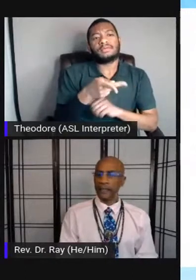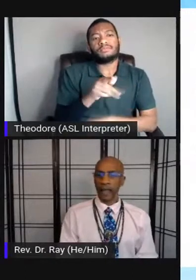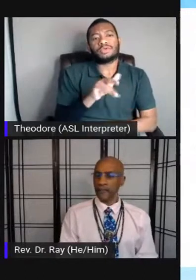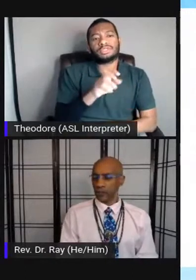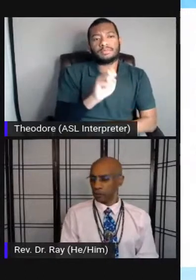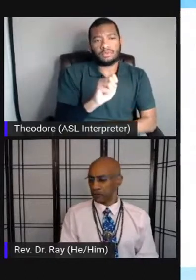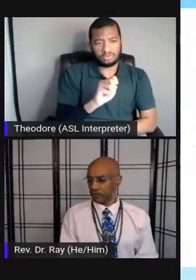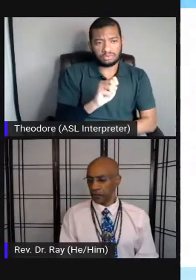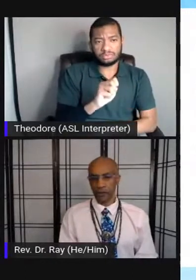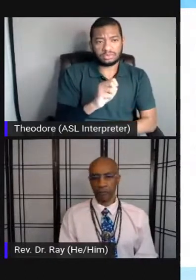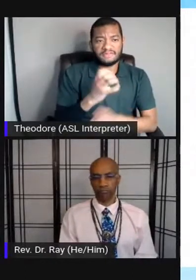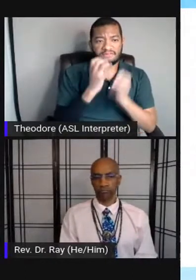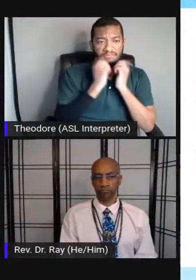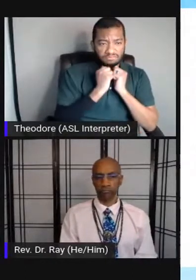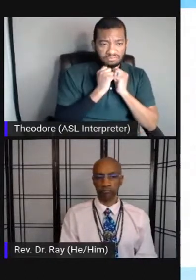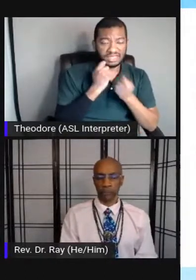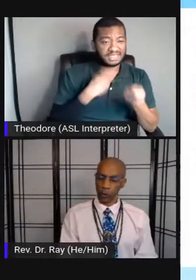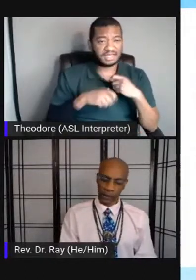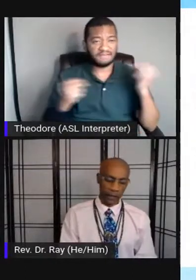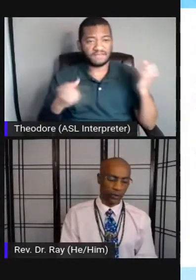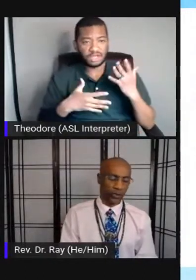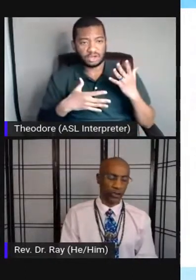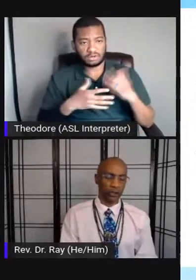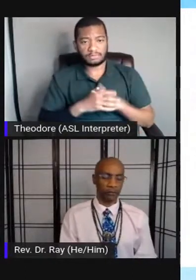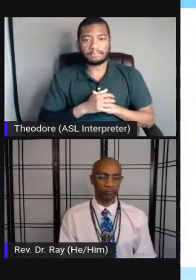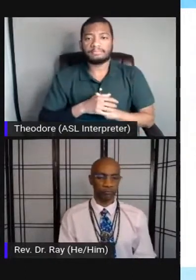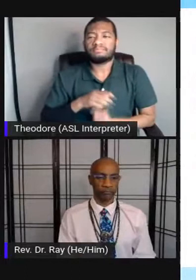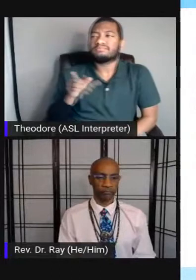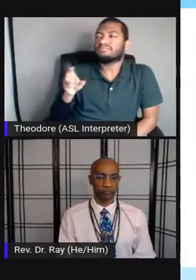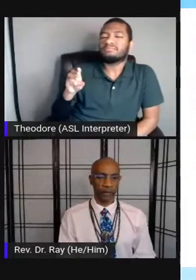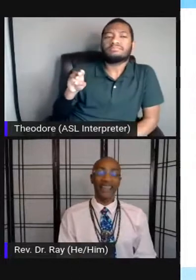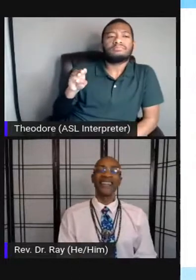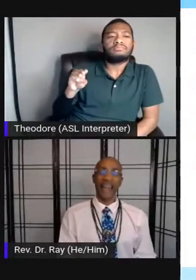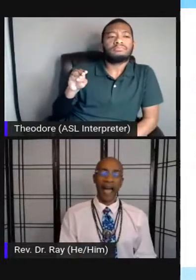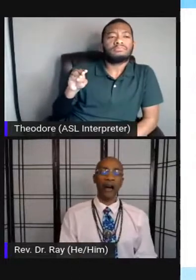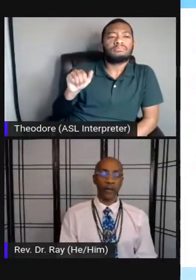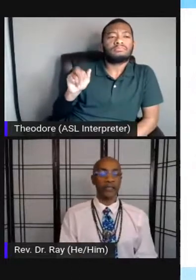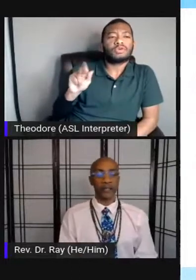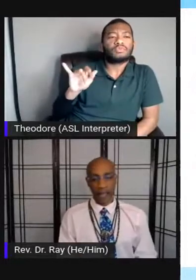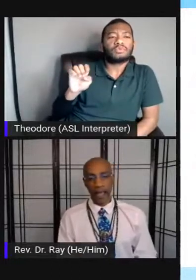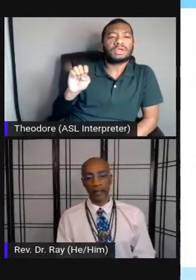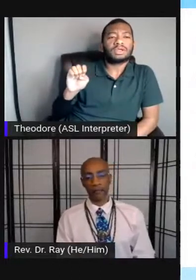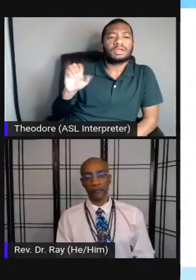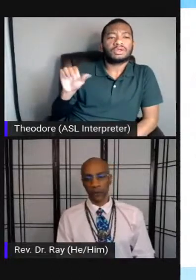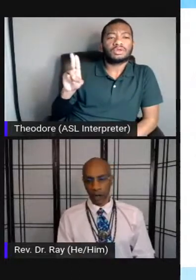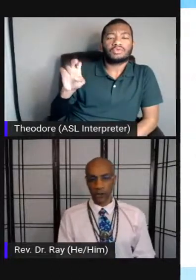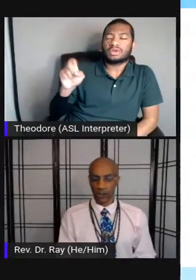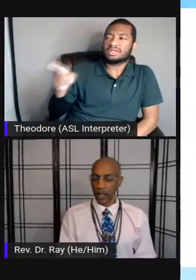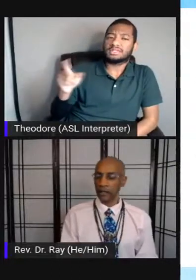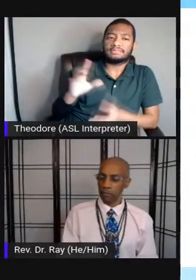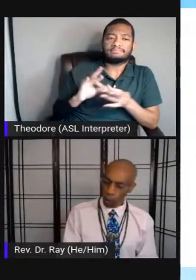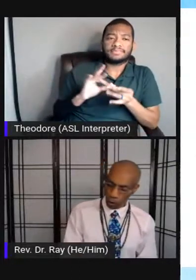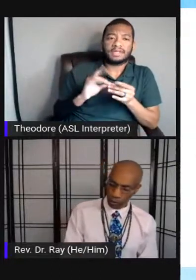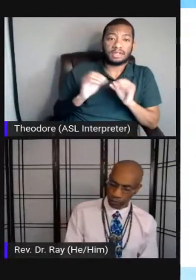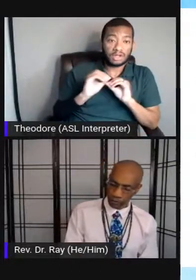nothing in life should be feared, only understood. Now is the time to